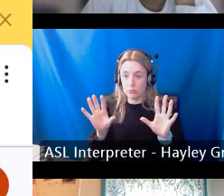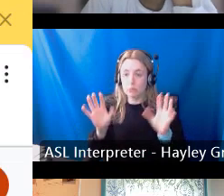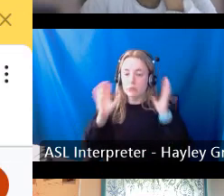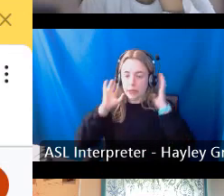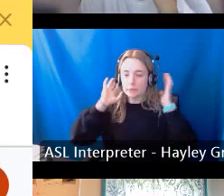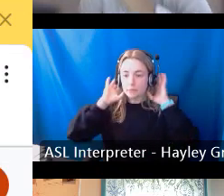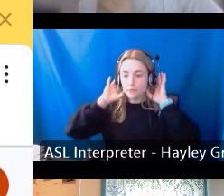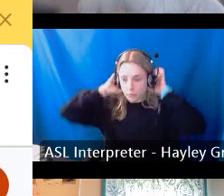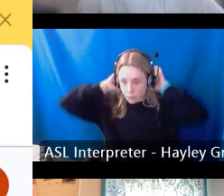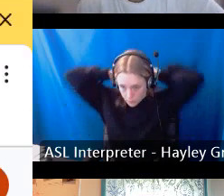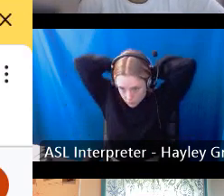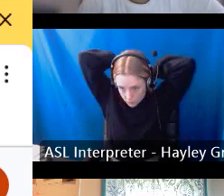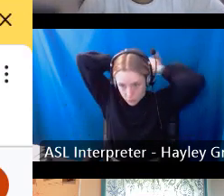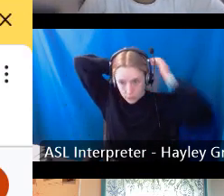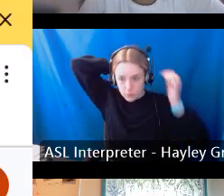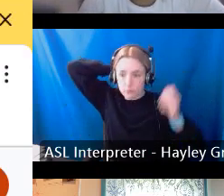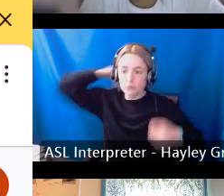Because if you go back,